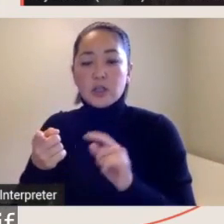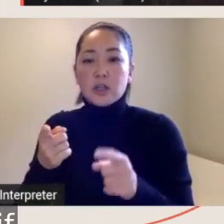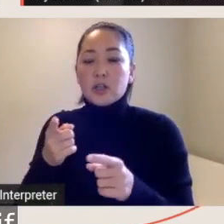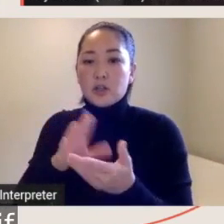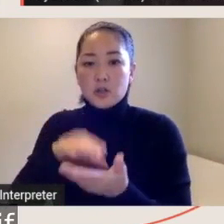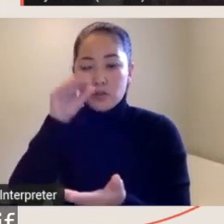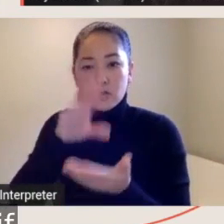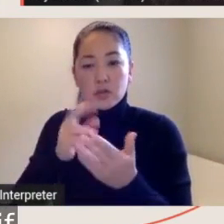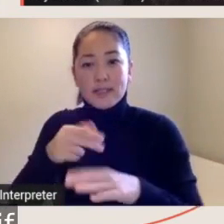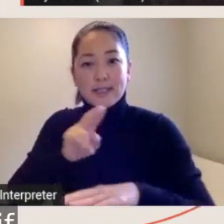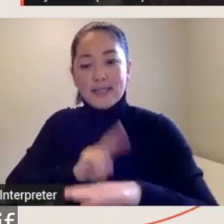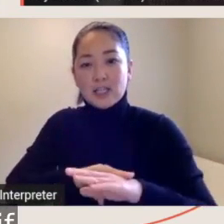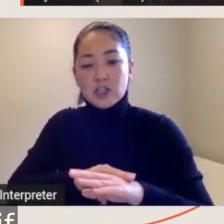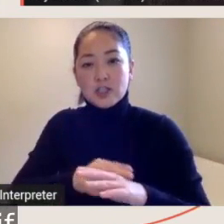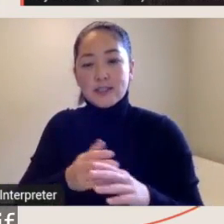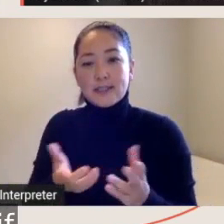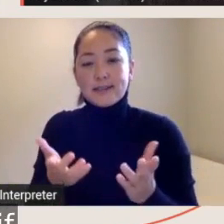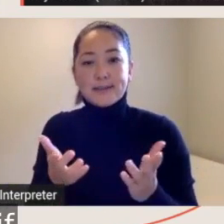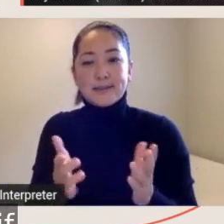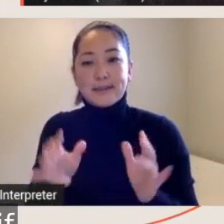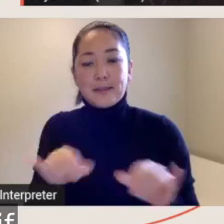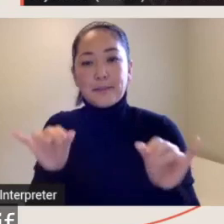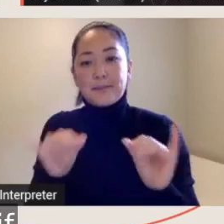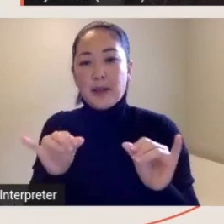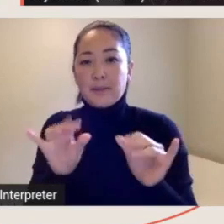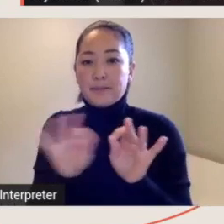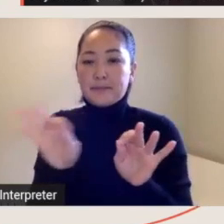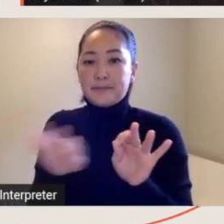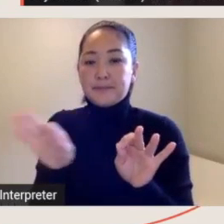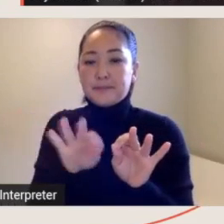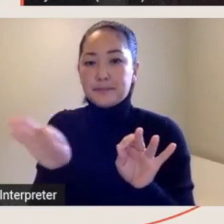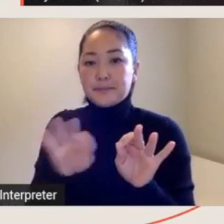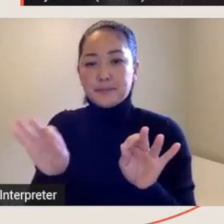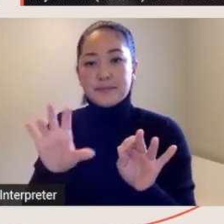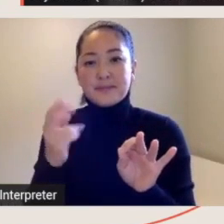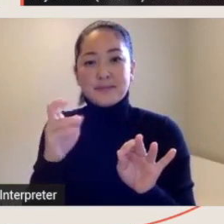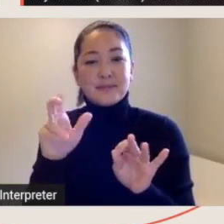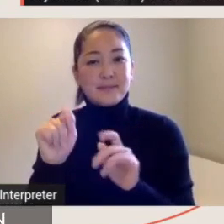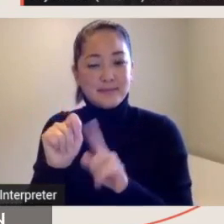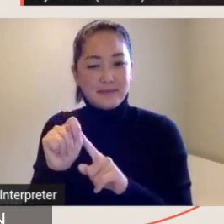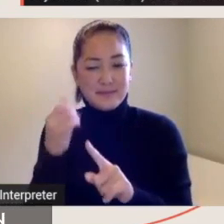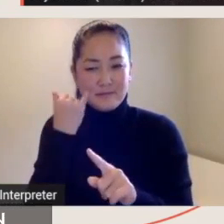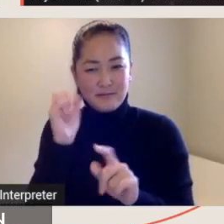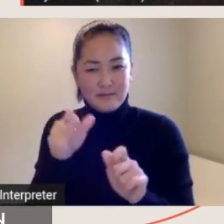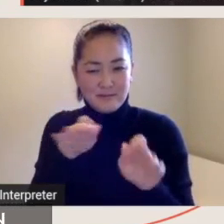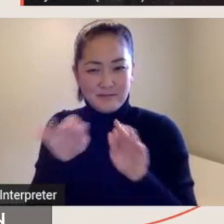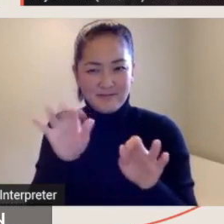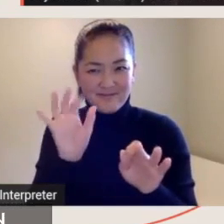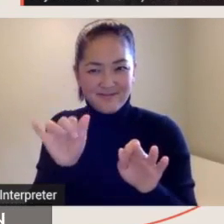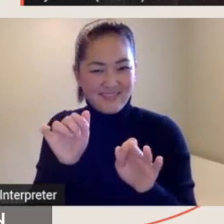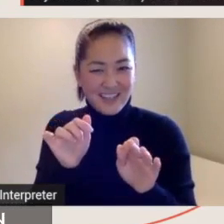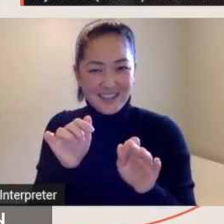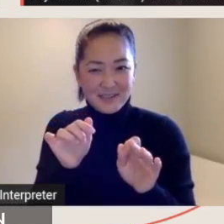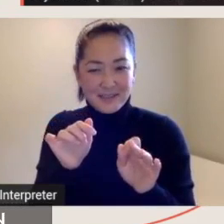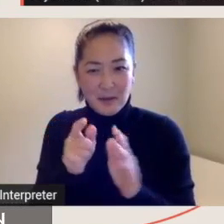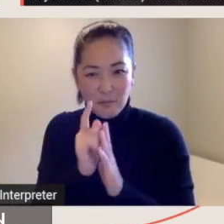chants. And I'm just wondering if you can talk a little bit about that particular scene, filming it. Was that